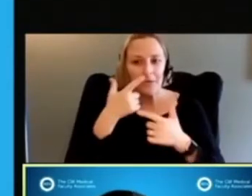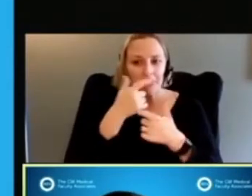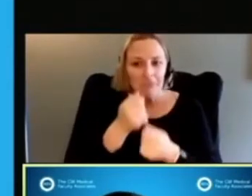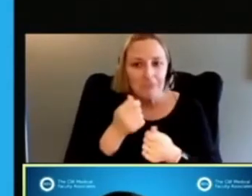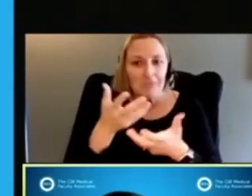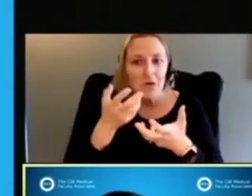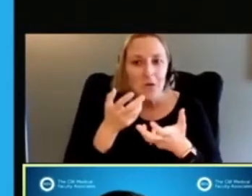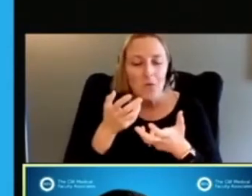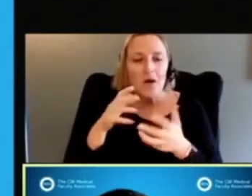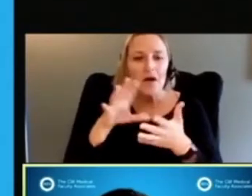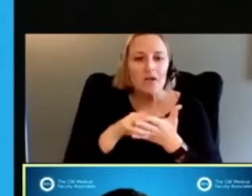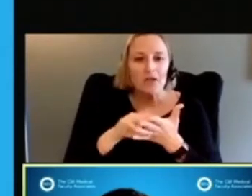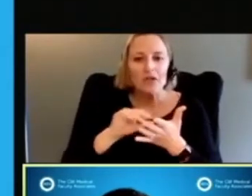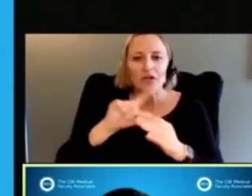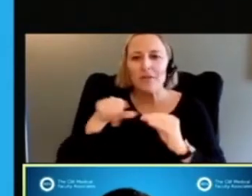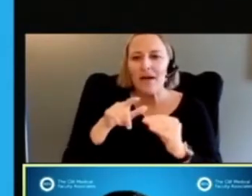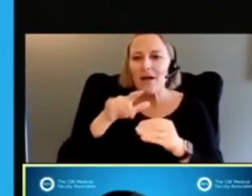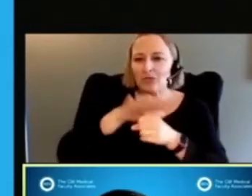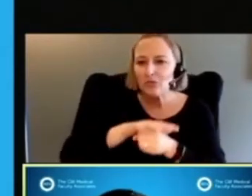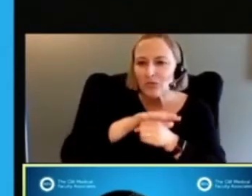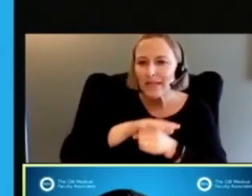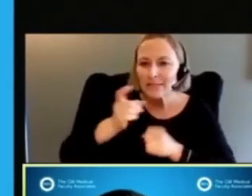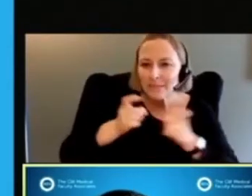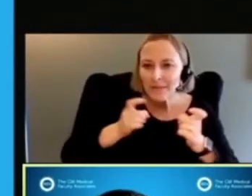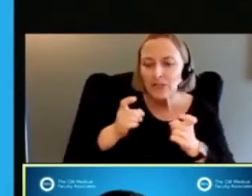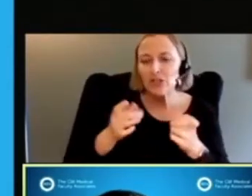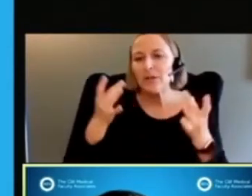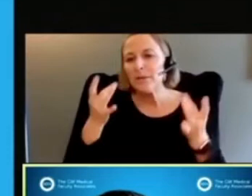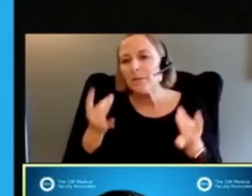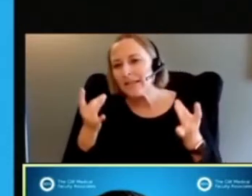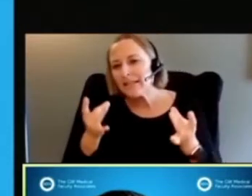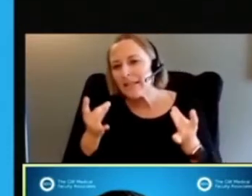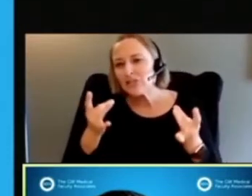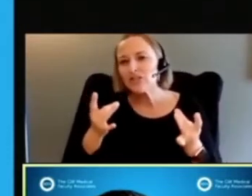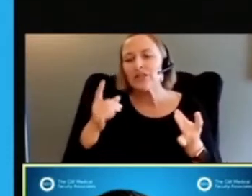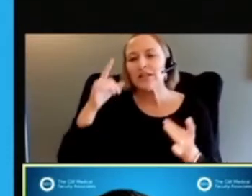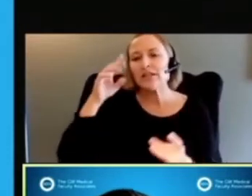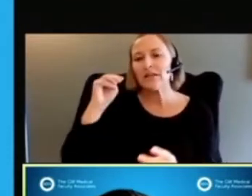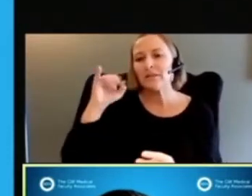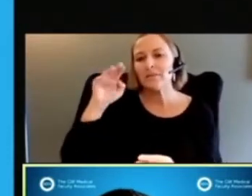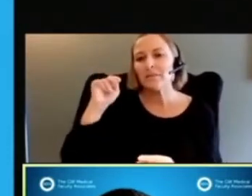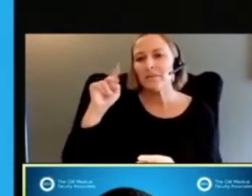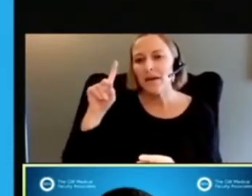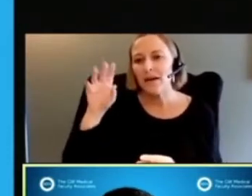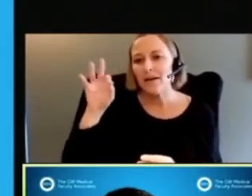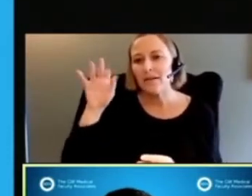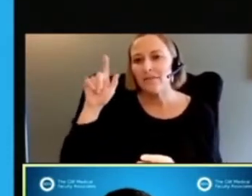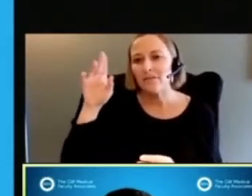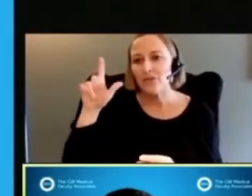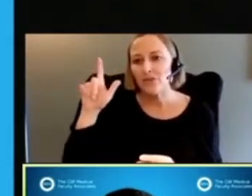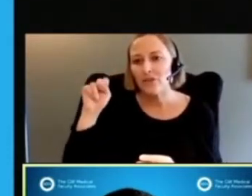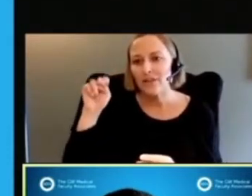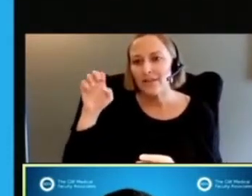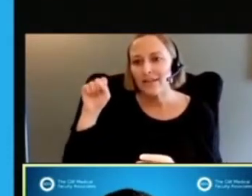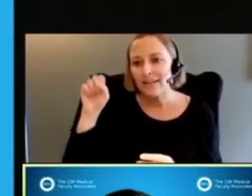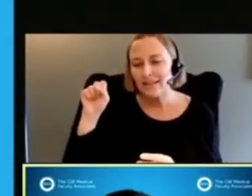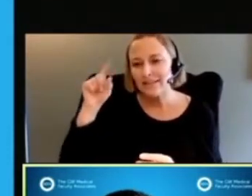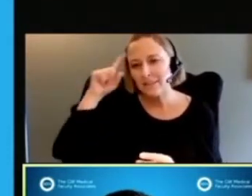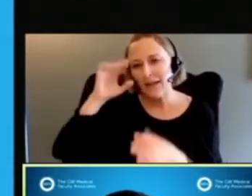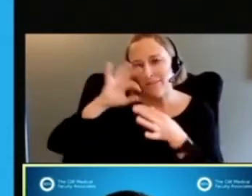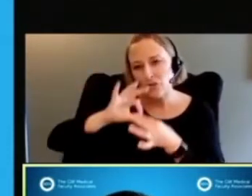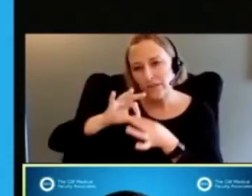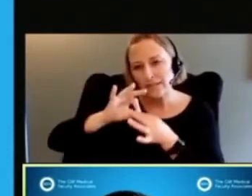and meditation and mindfulness that we found among those who attended the help